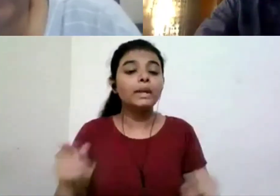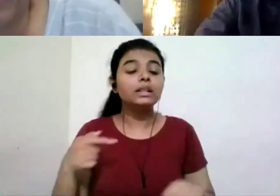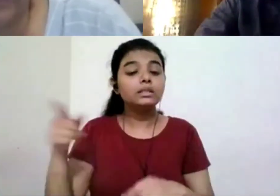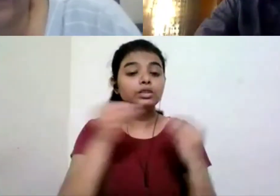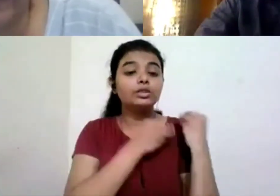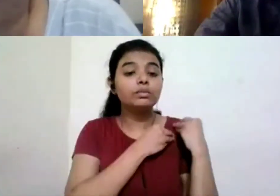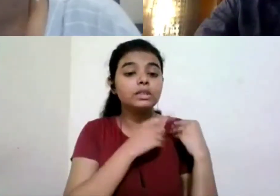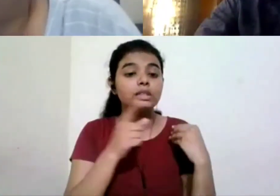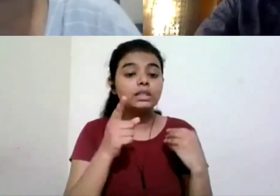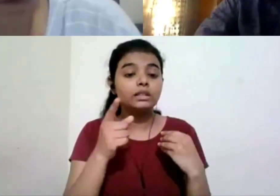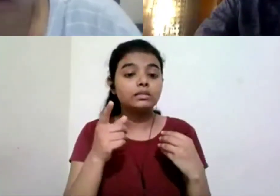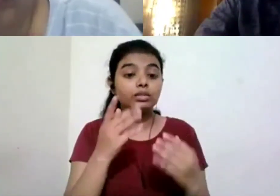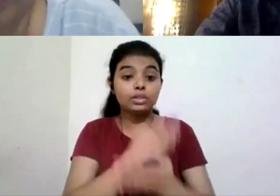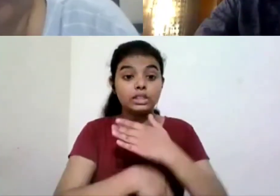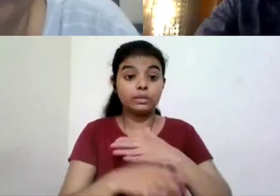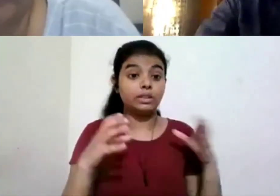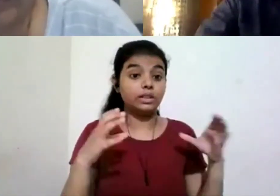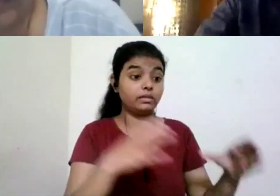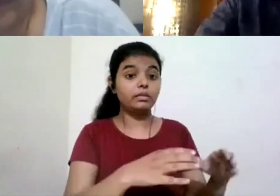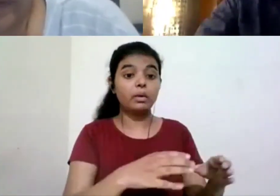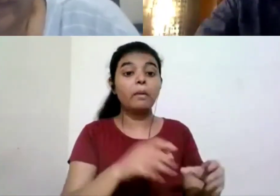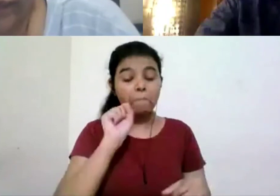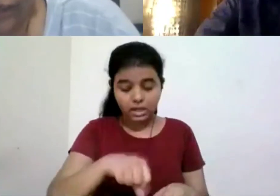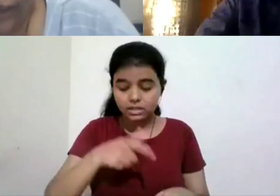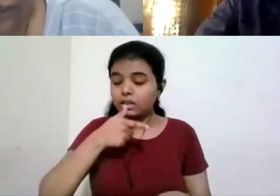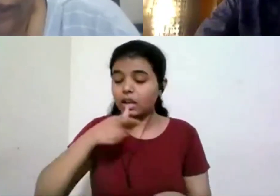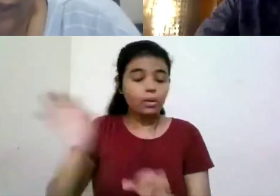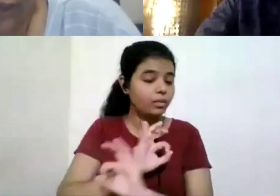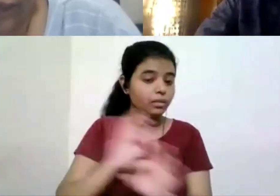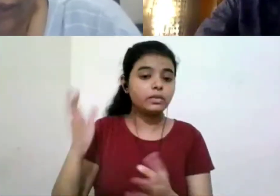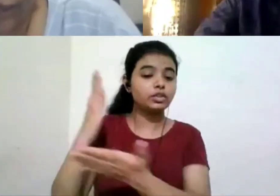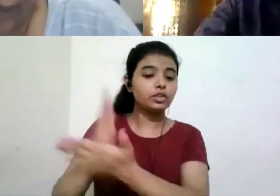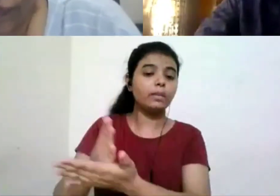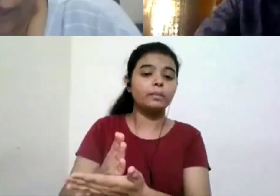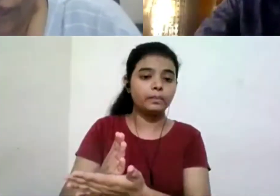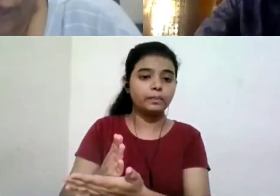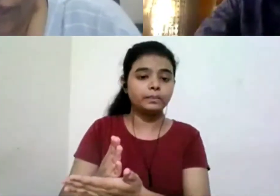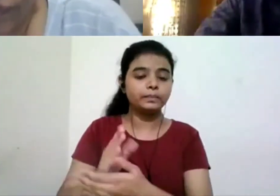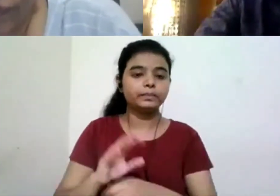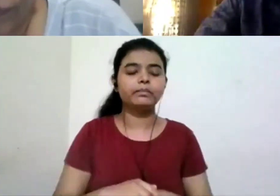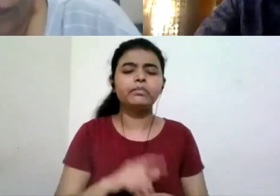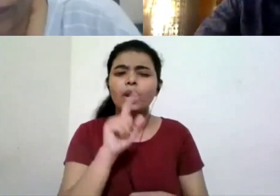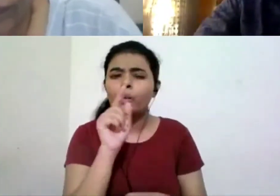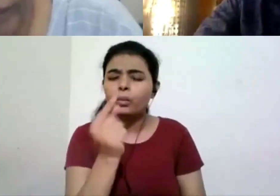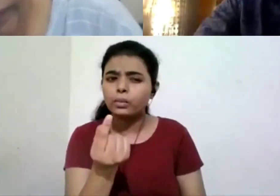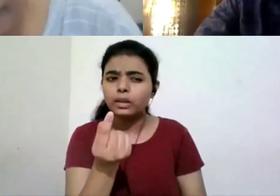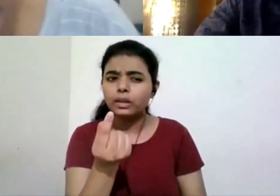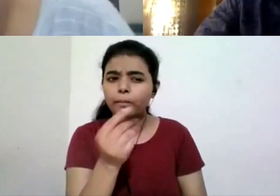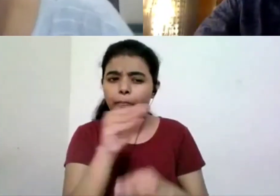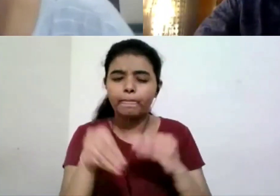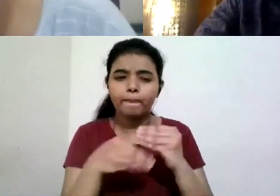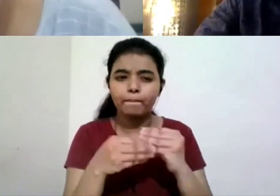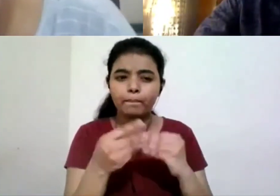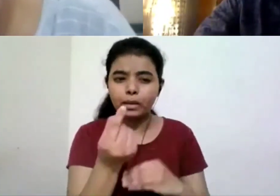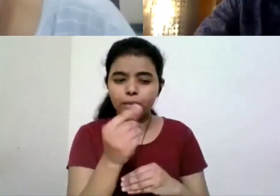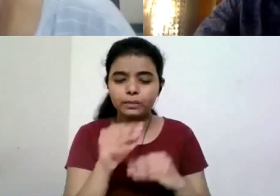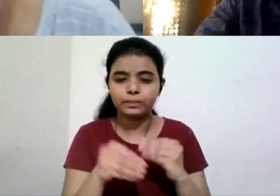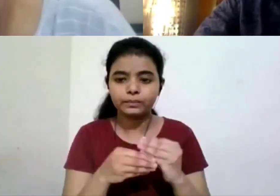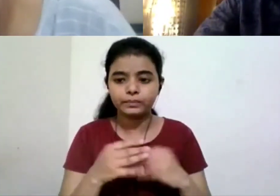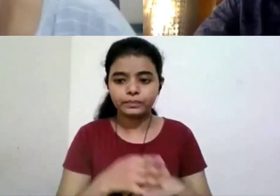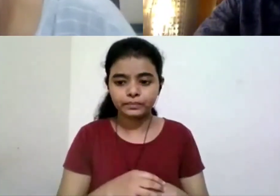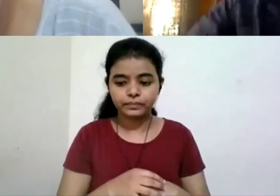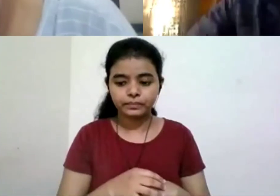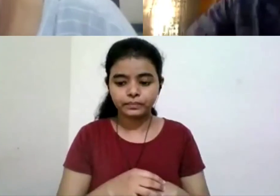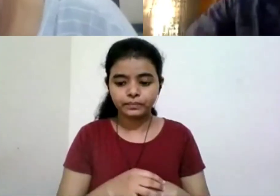responsibility of the disability sector not to allow him to do that. Just one more thing, ma'am. Could we